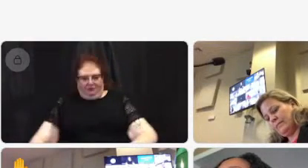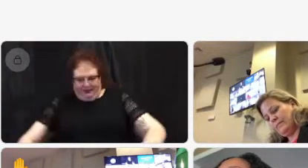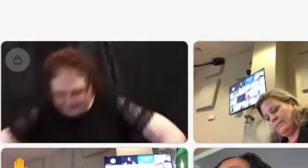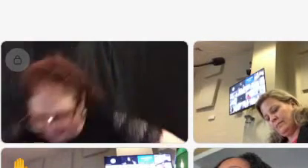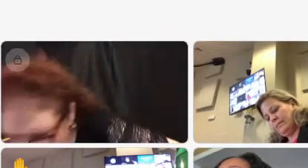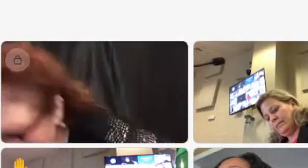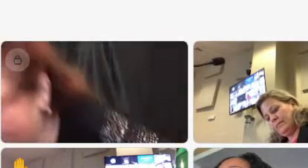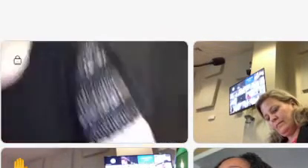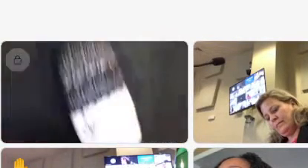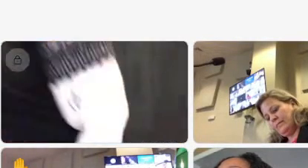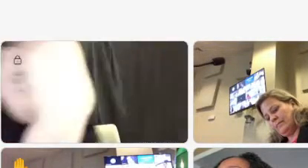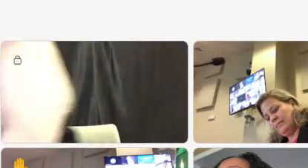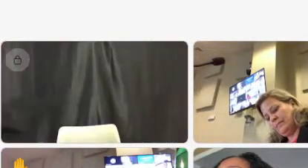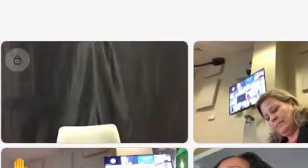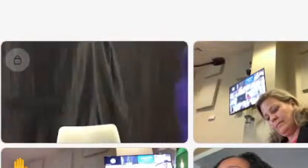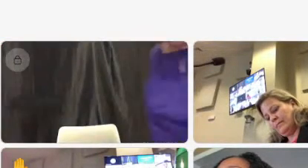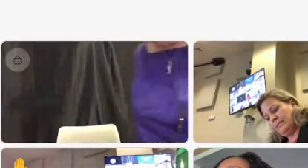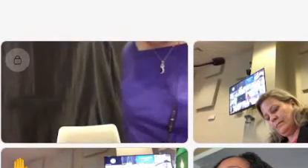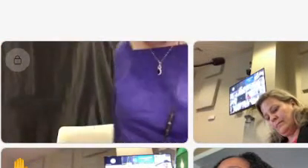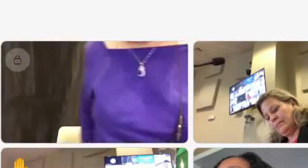Director Computer, is your hand still up?